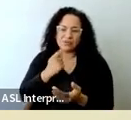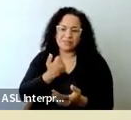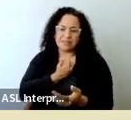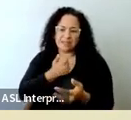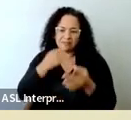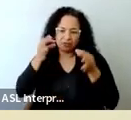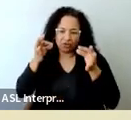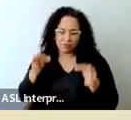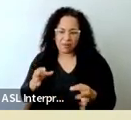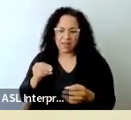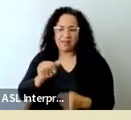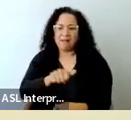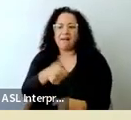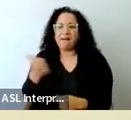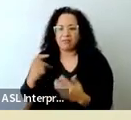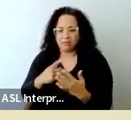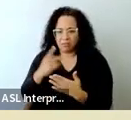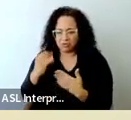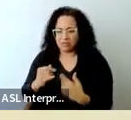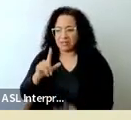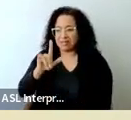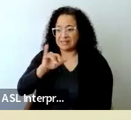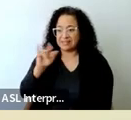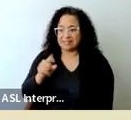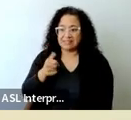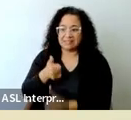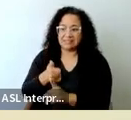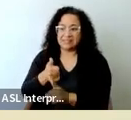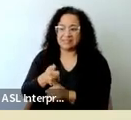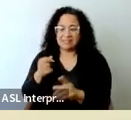special projects. Liz is a licensed clinical